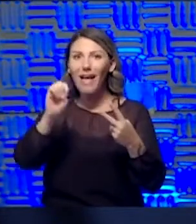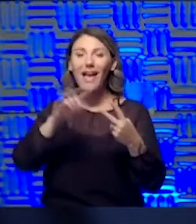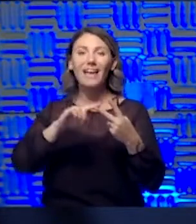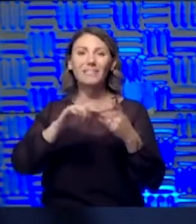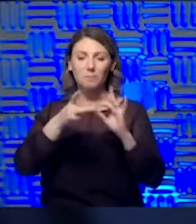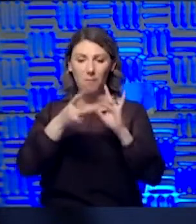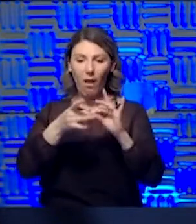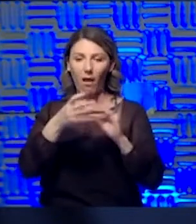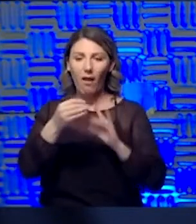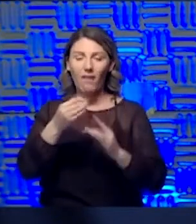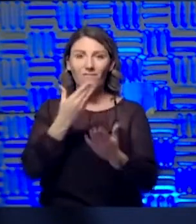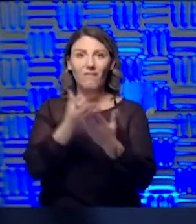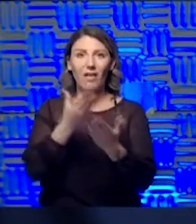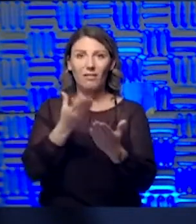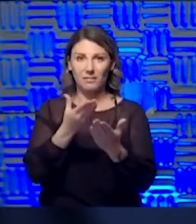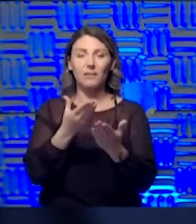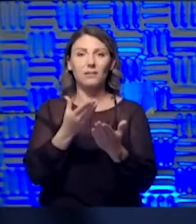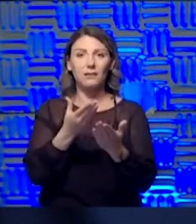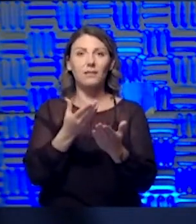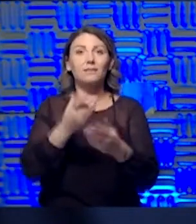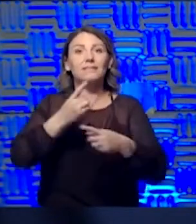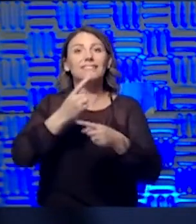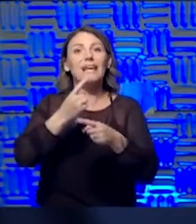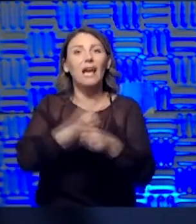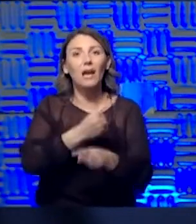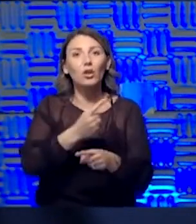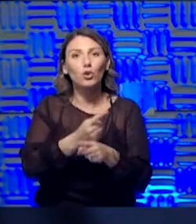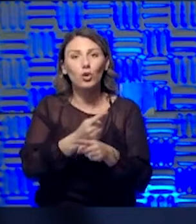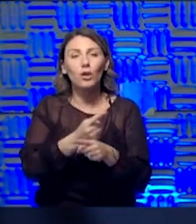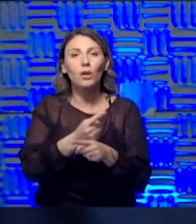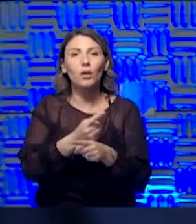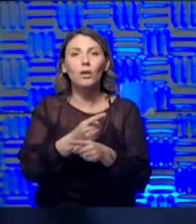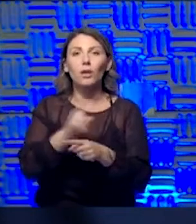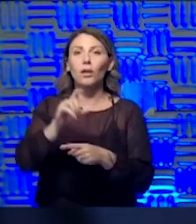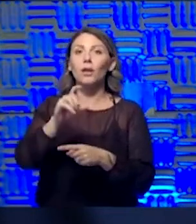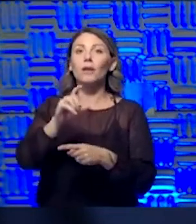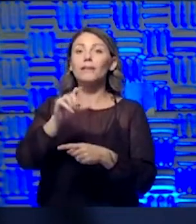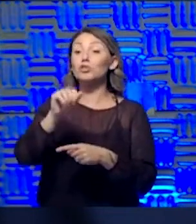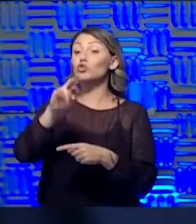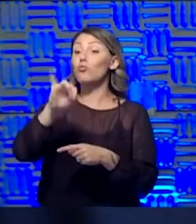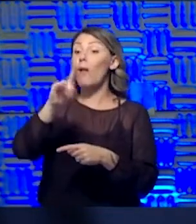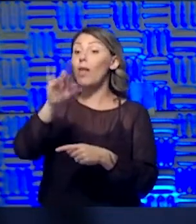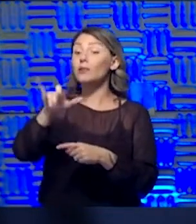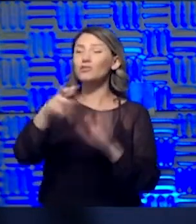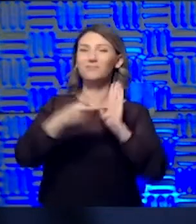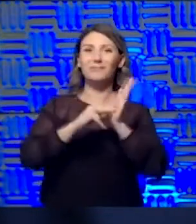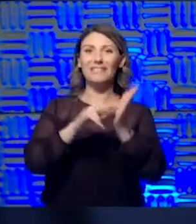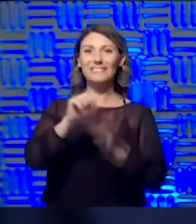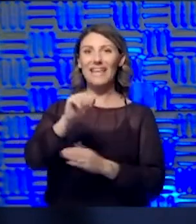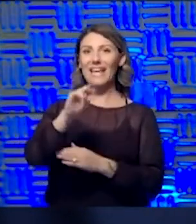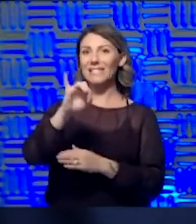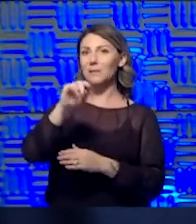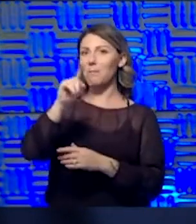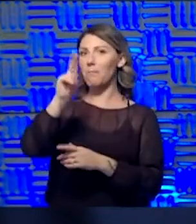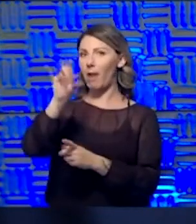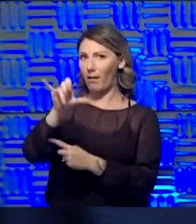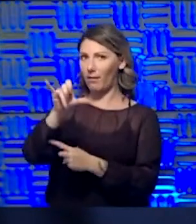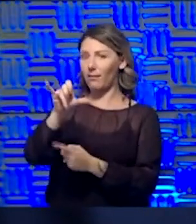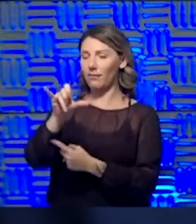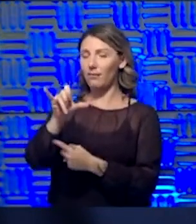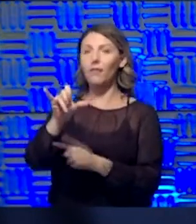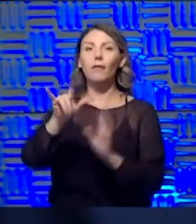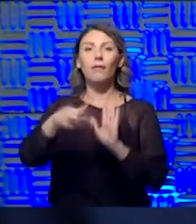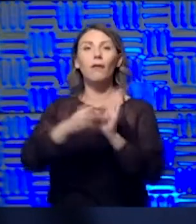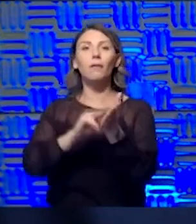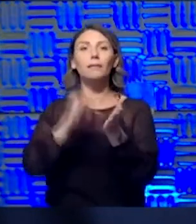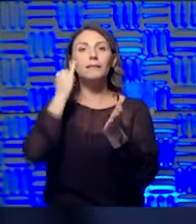and vet a very accurate serology or antibody test so that we know if we